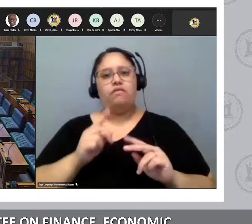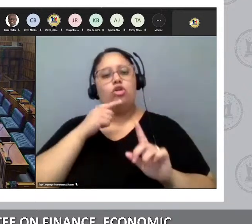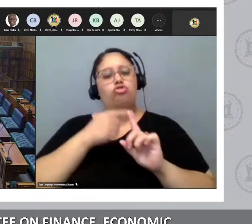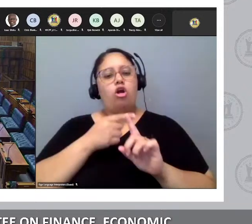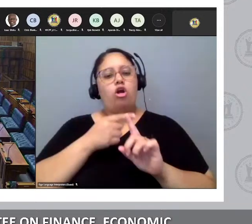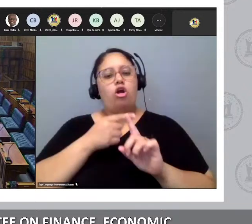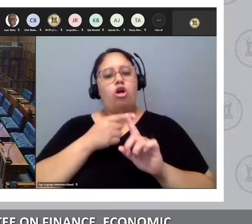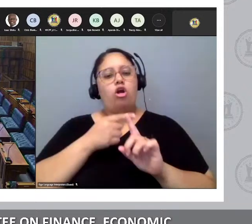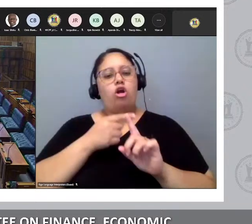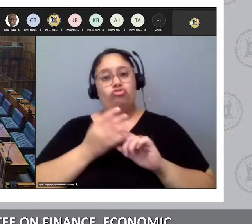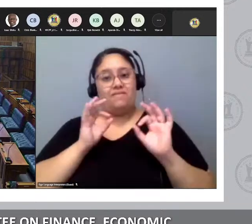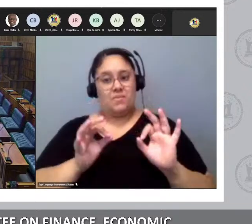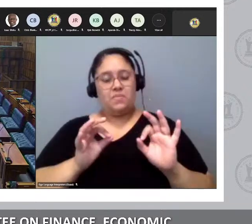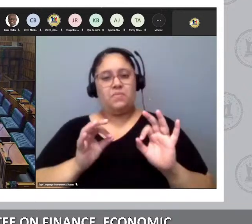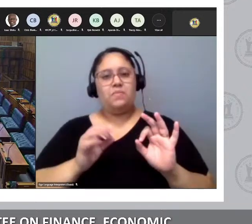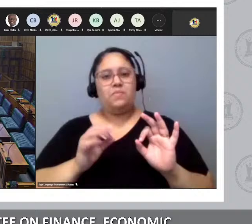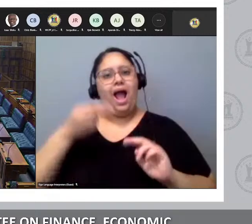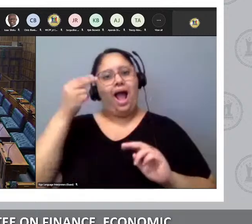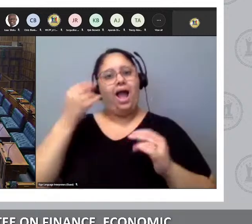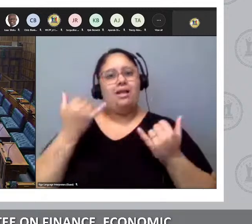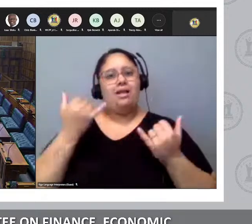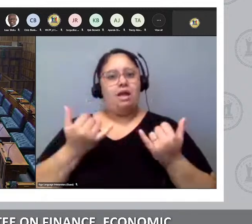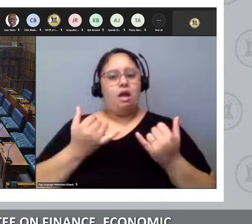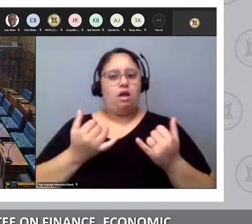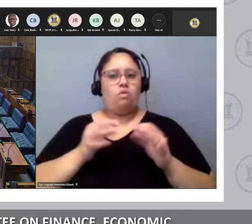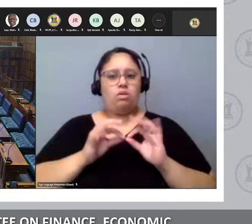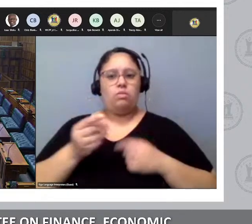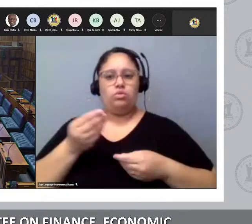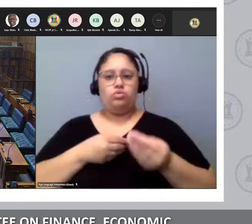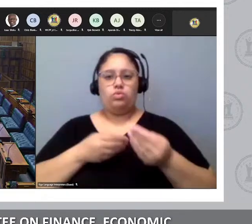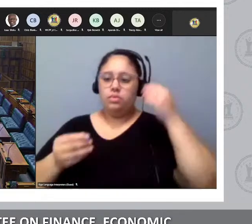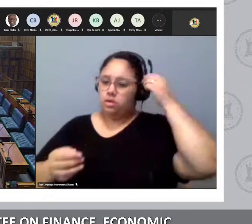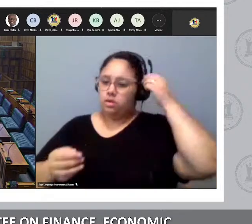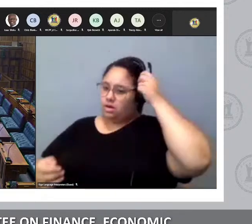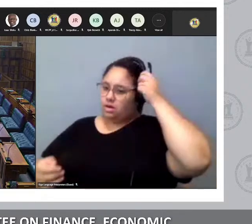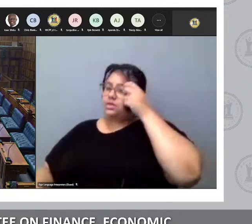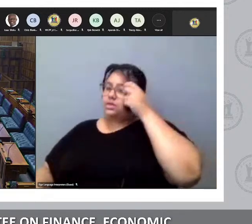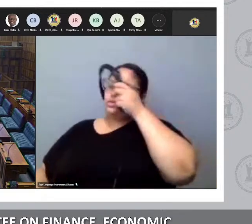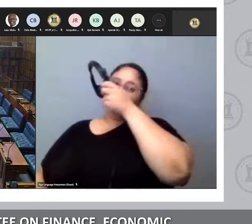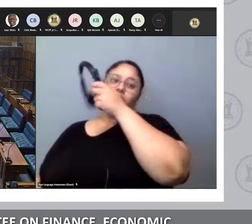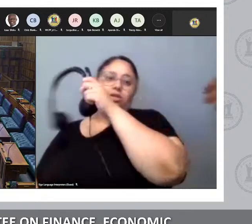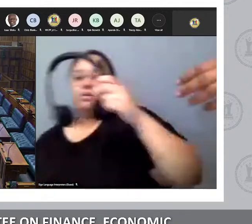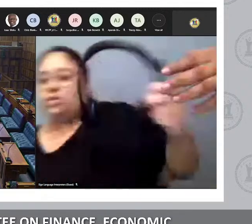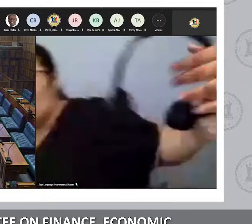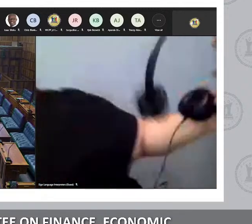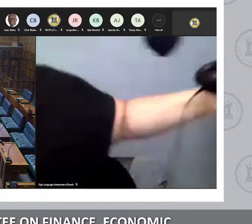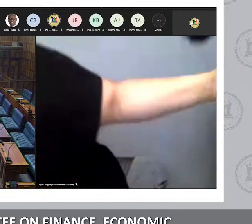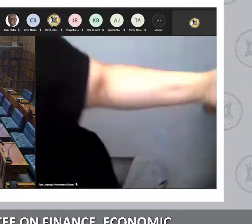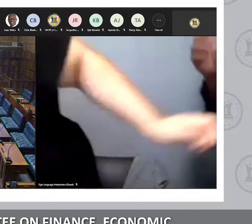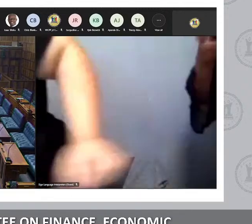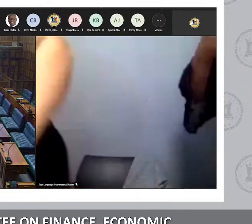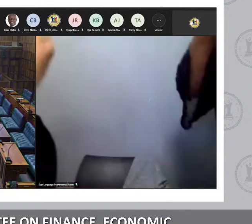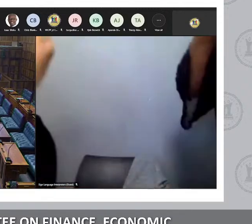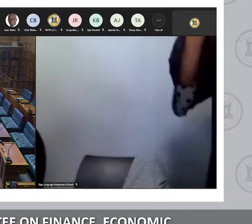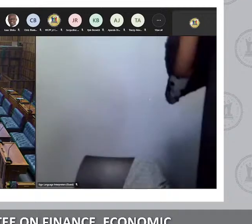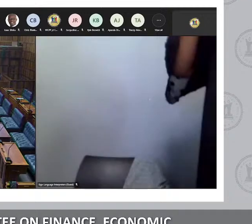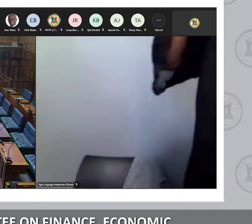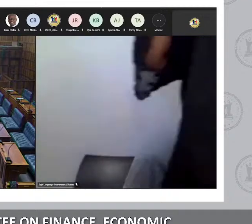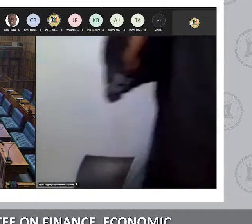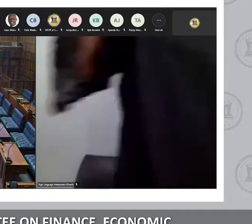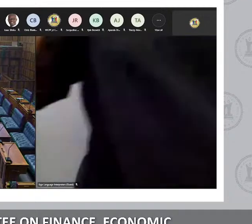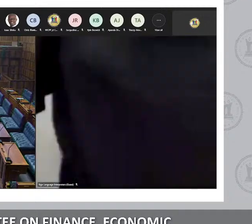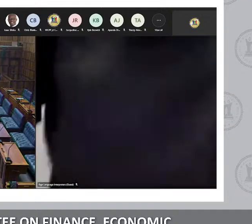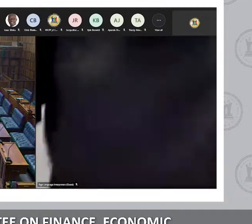achieved are higher and they are factors to that so we spoke about the